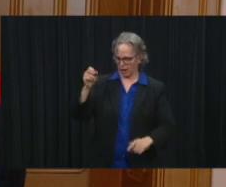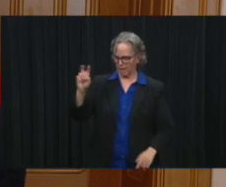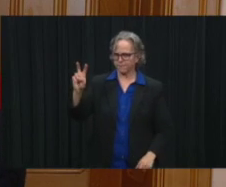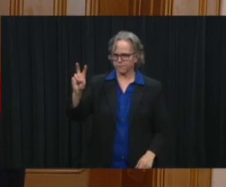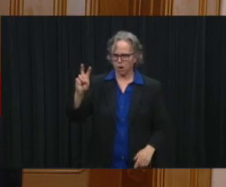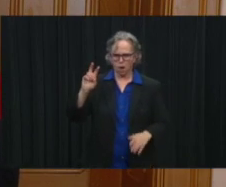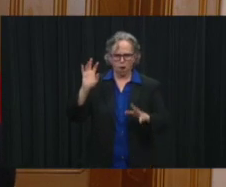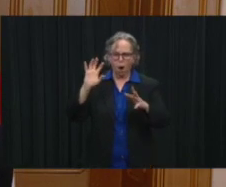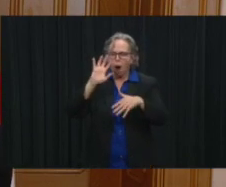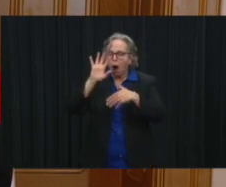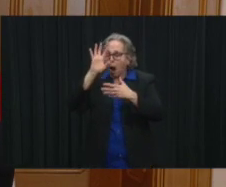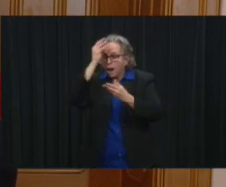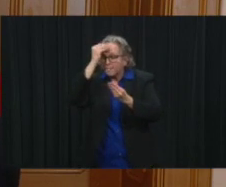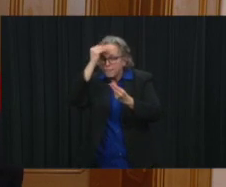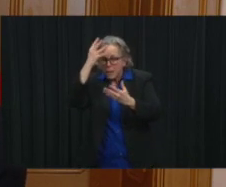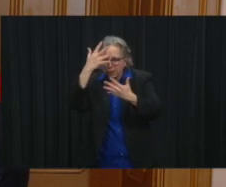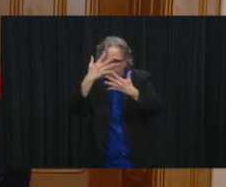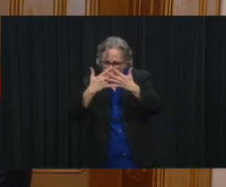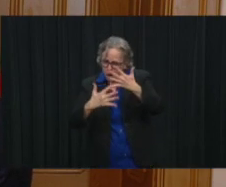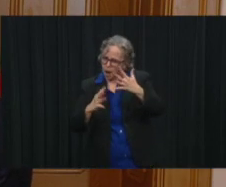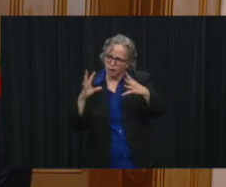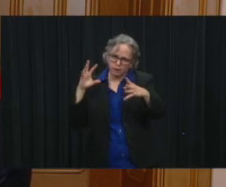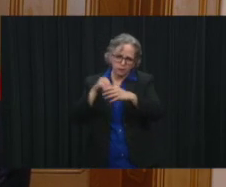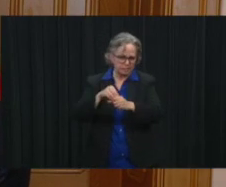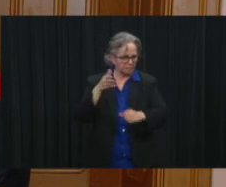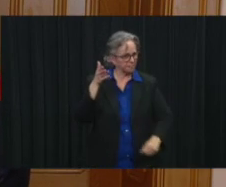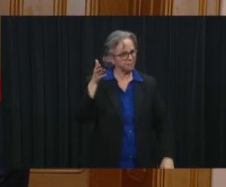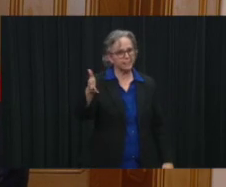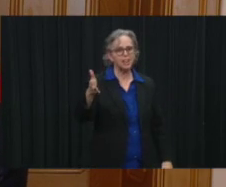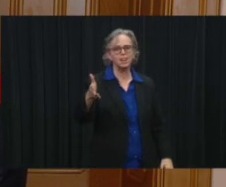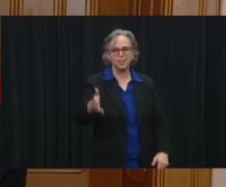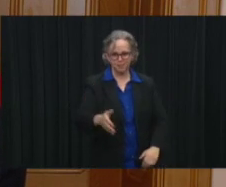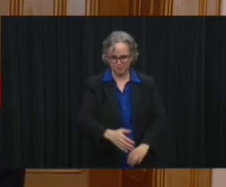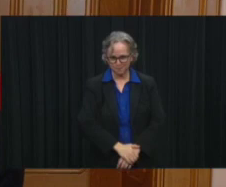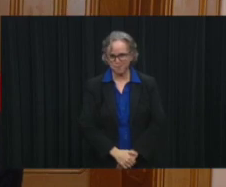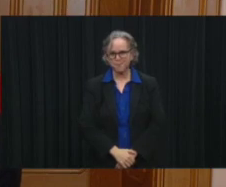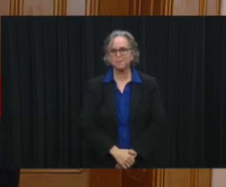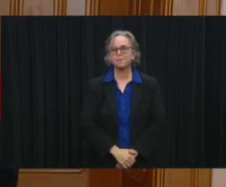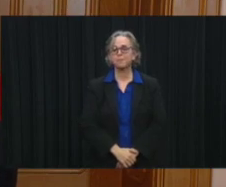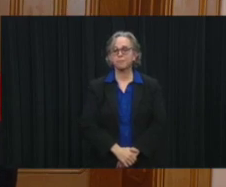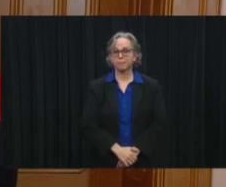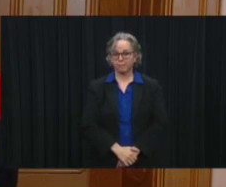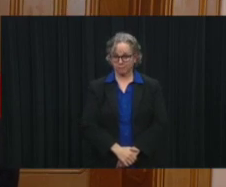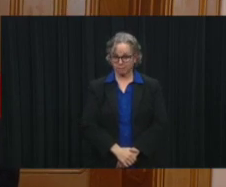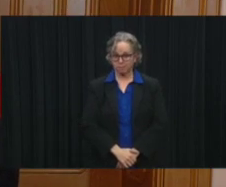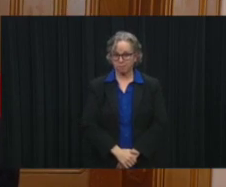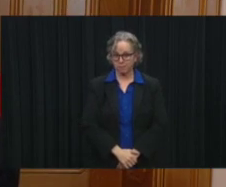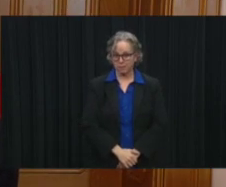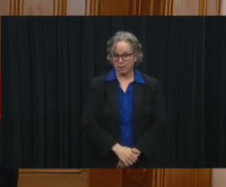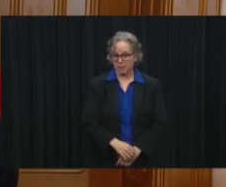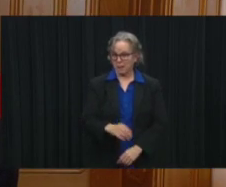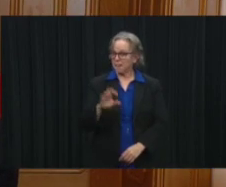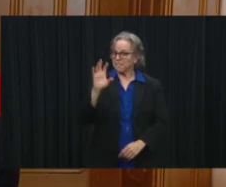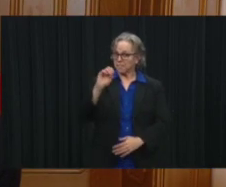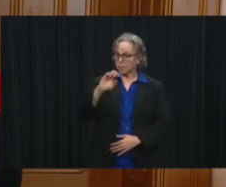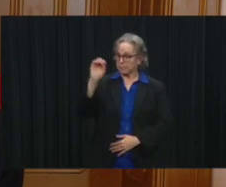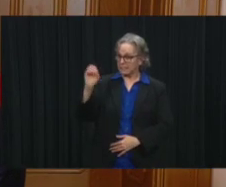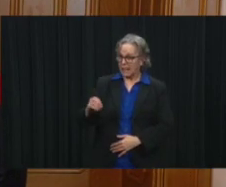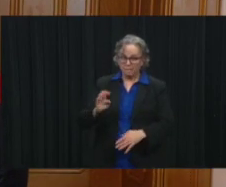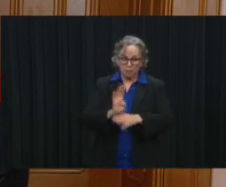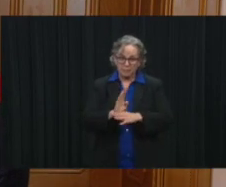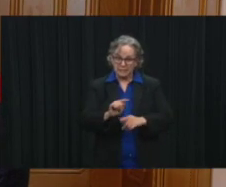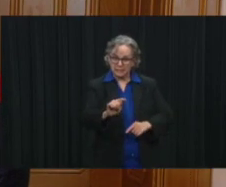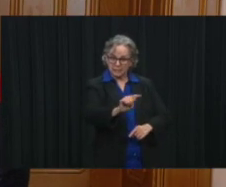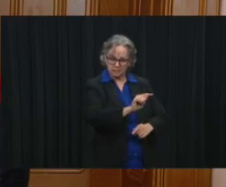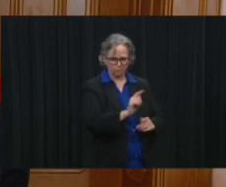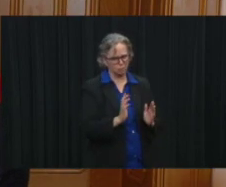call. 50% of these businesses, some are very small businesses, just a couple people, some are even self-employed. Others are businesses up